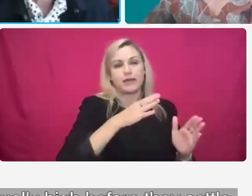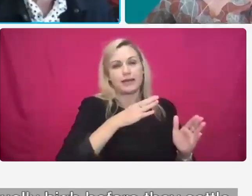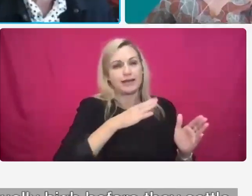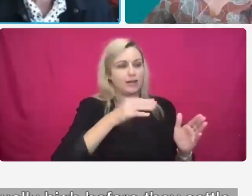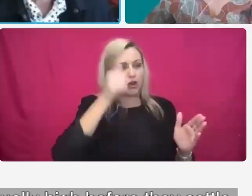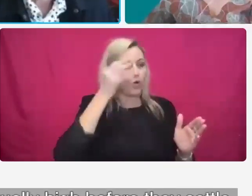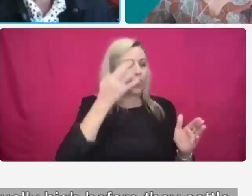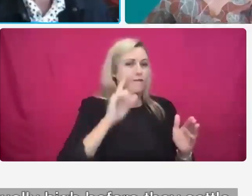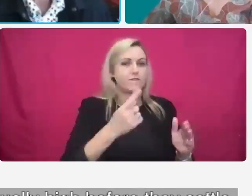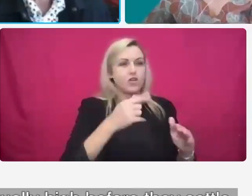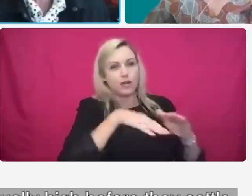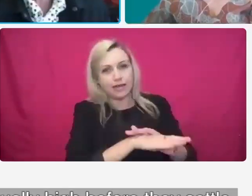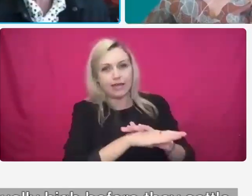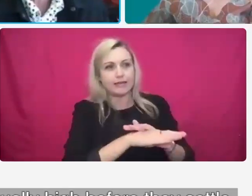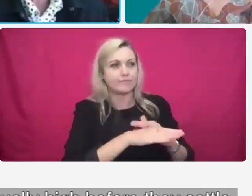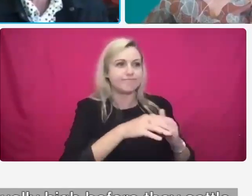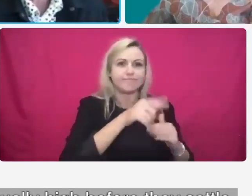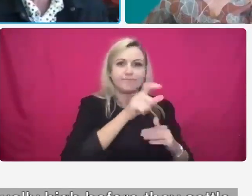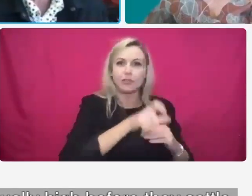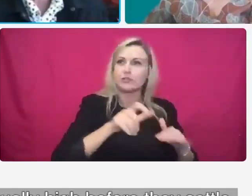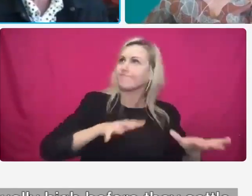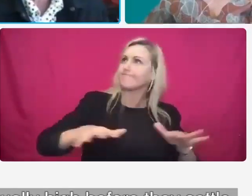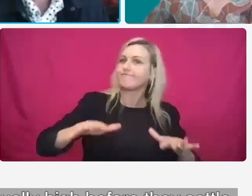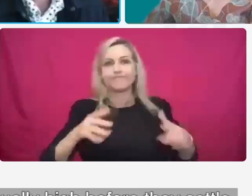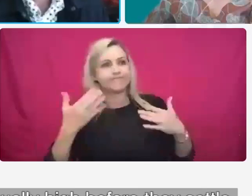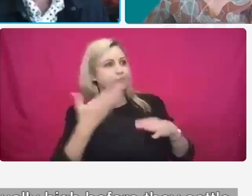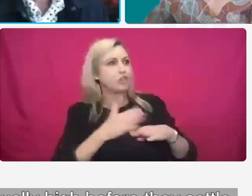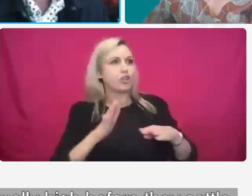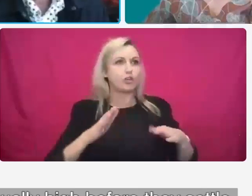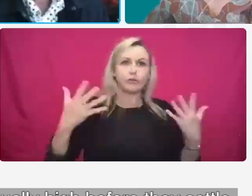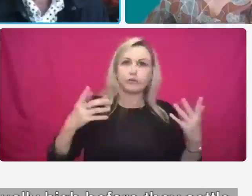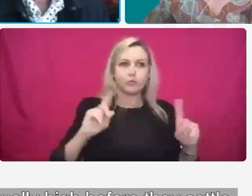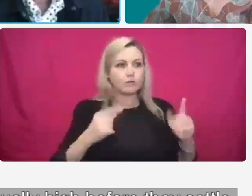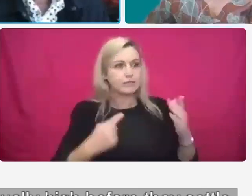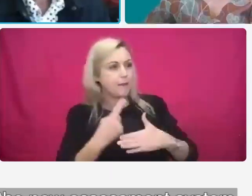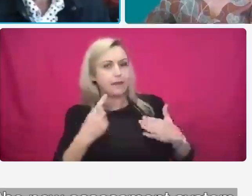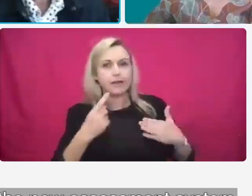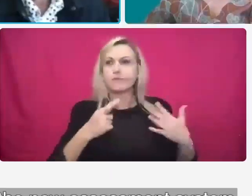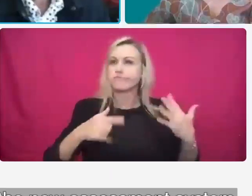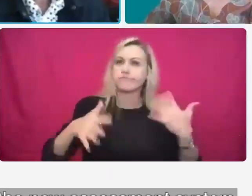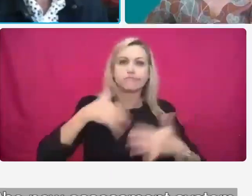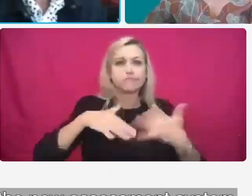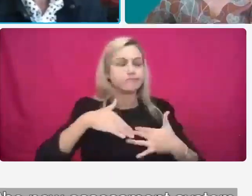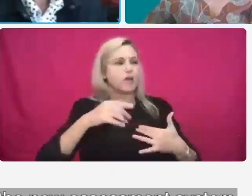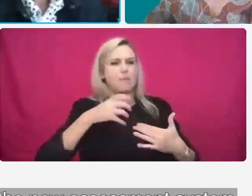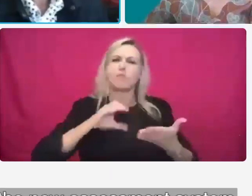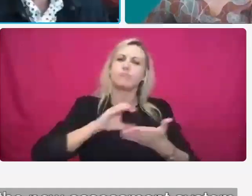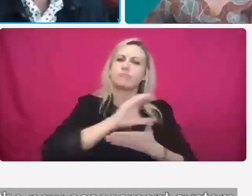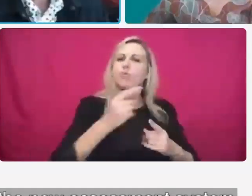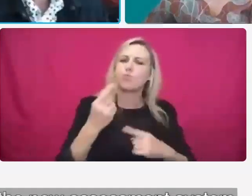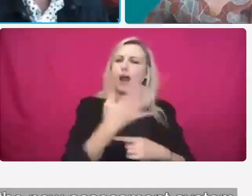first enter, can be unpredictable and usually high before they settle. Jenny, the